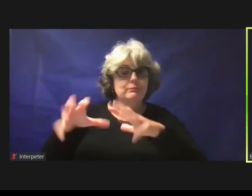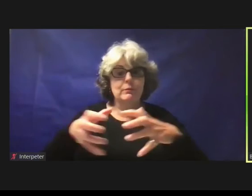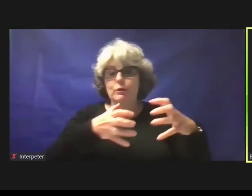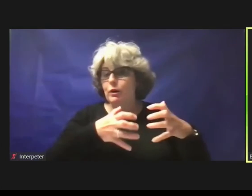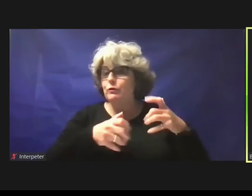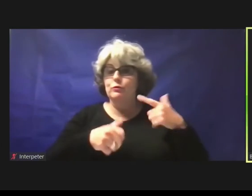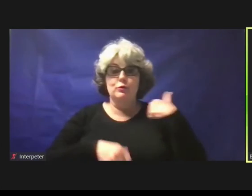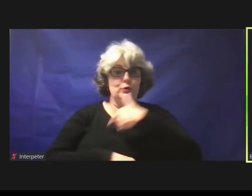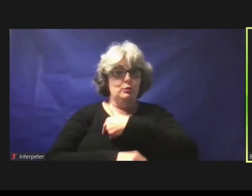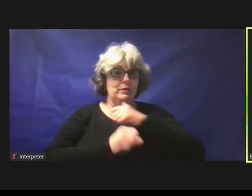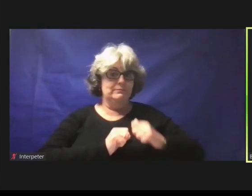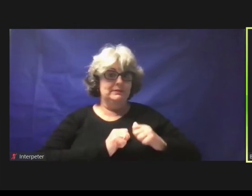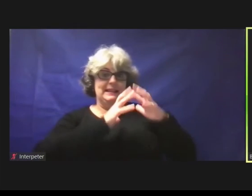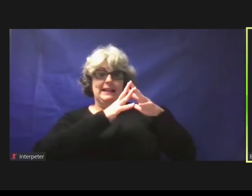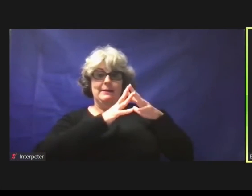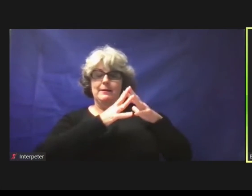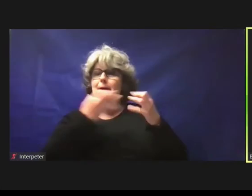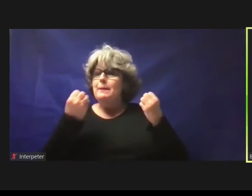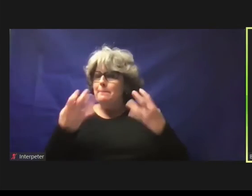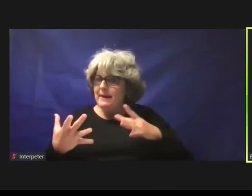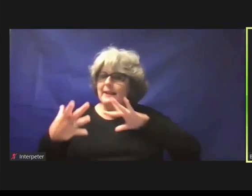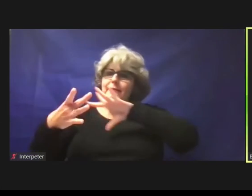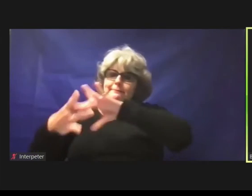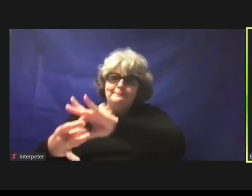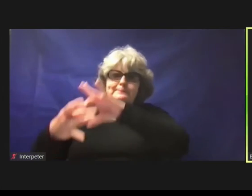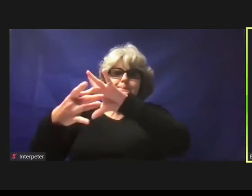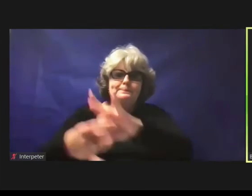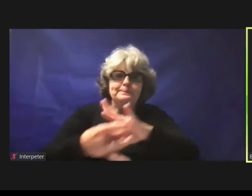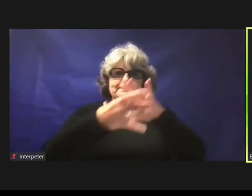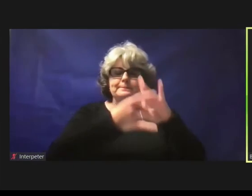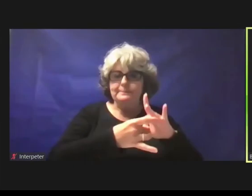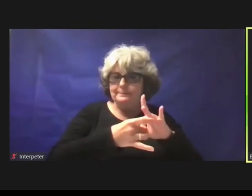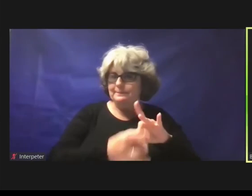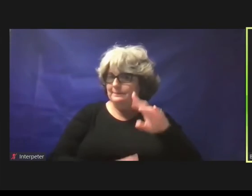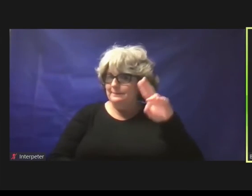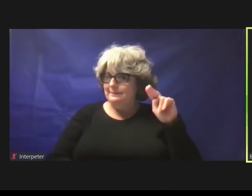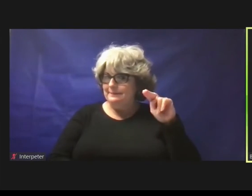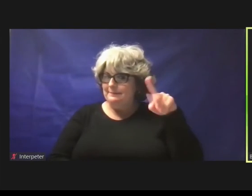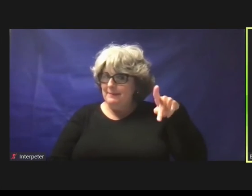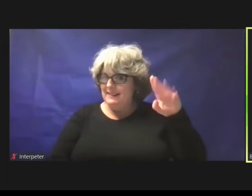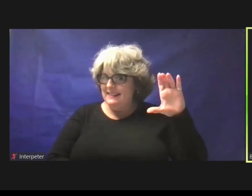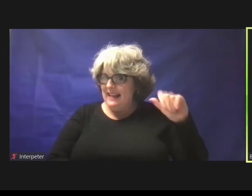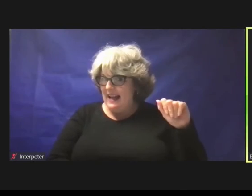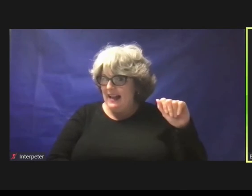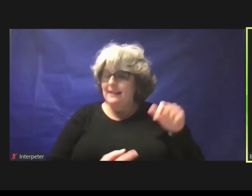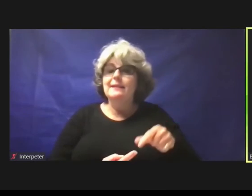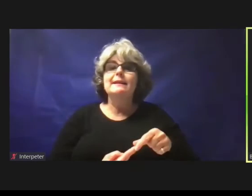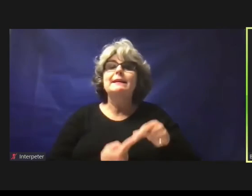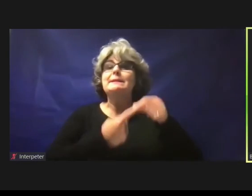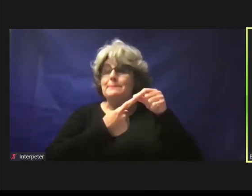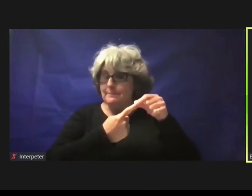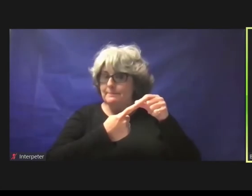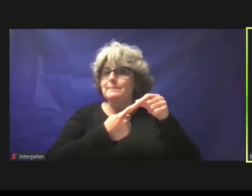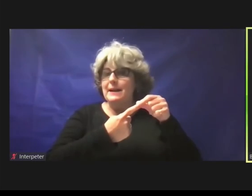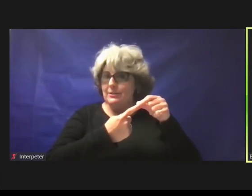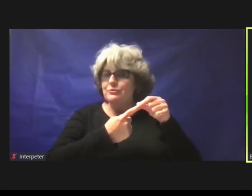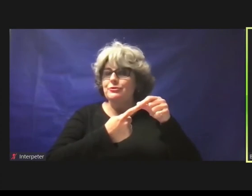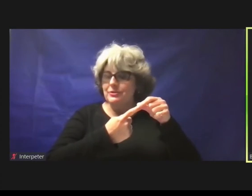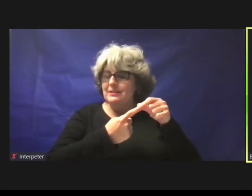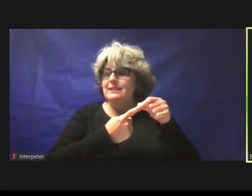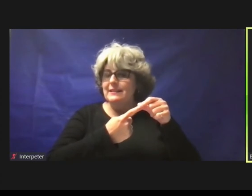we started, but now we have lots of affiliations within the NPCA, particularly, as I